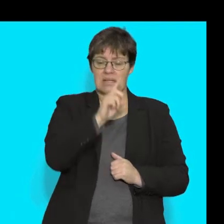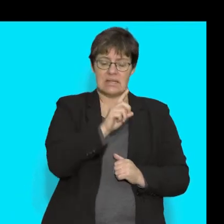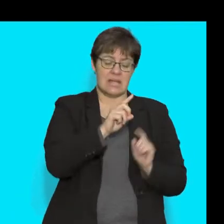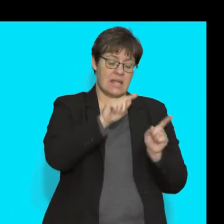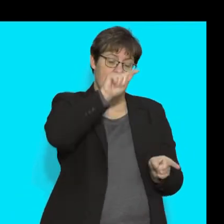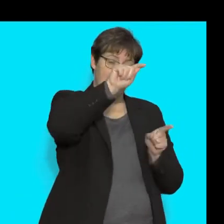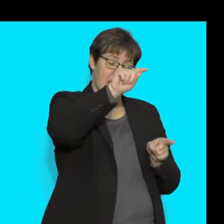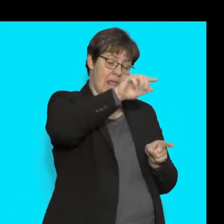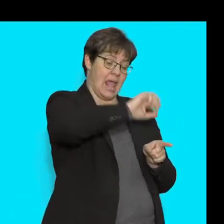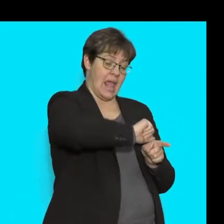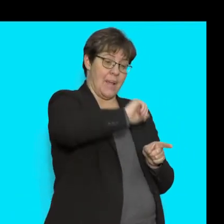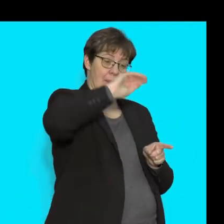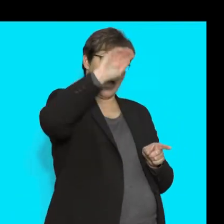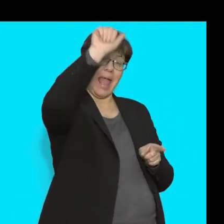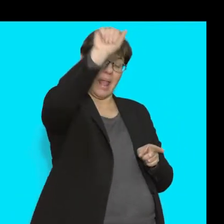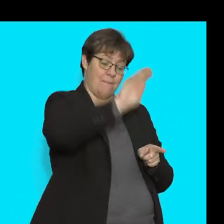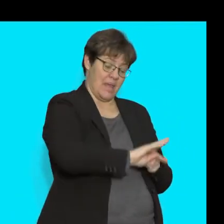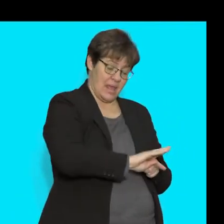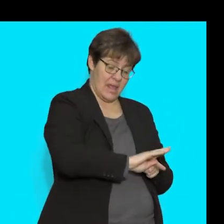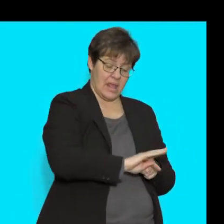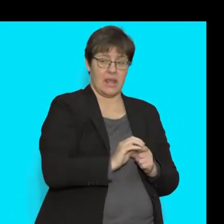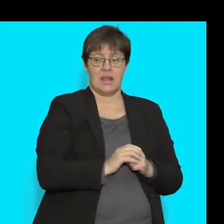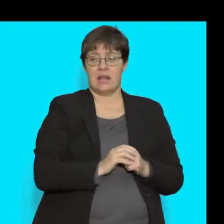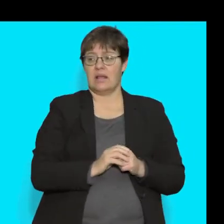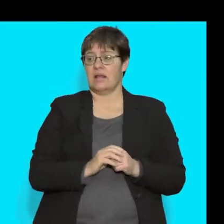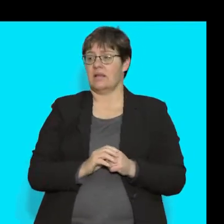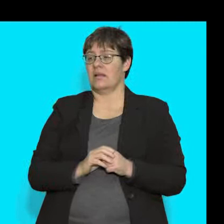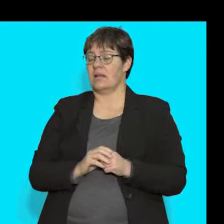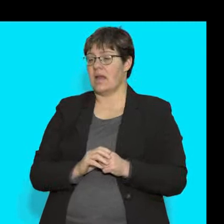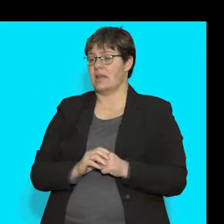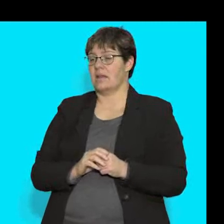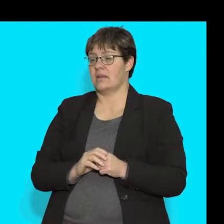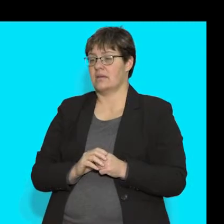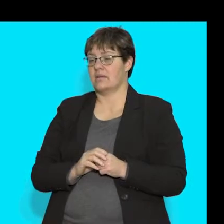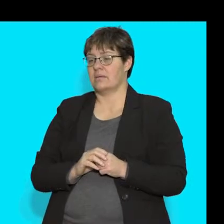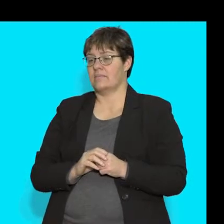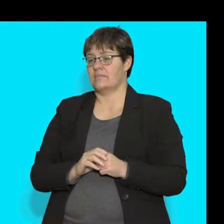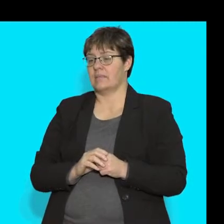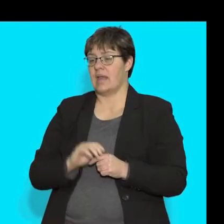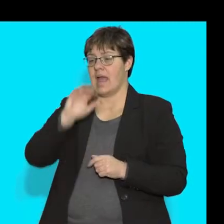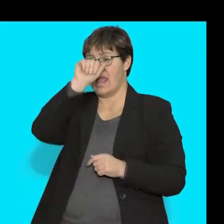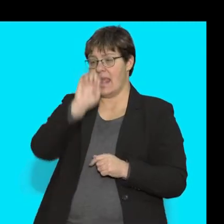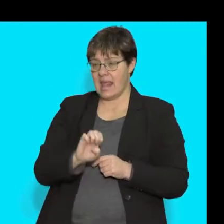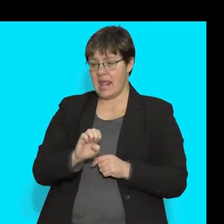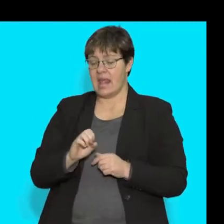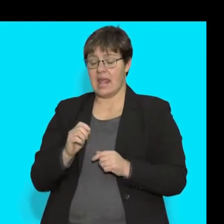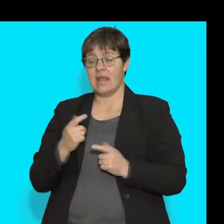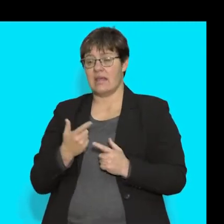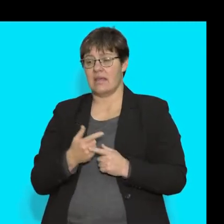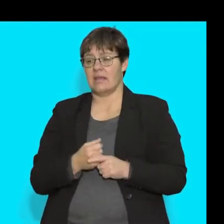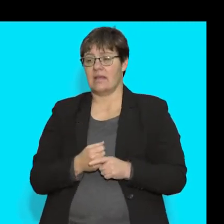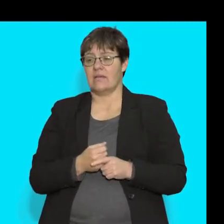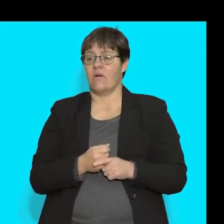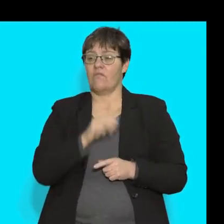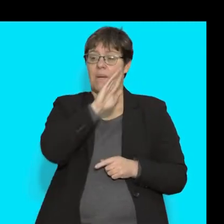AB and the DE is parallel to BC, then we know for a fact that